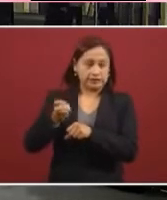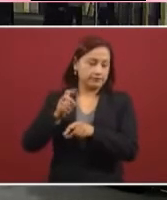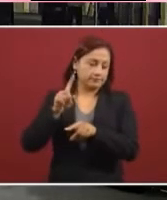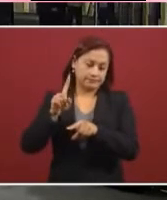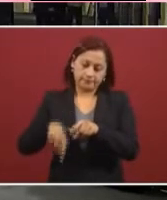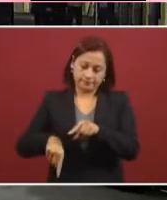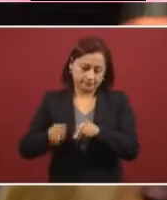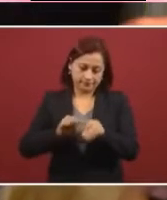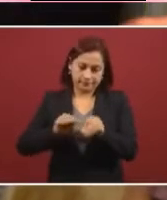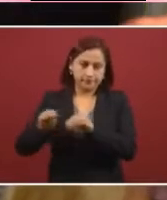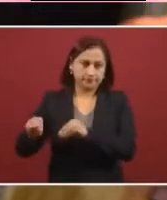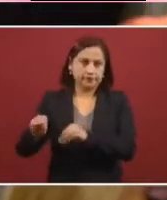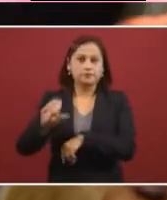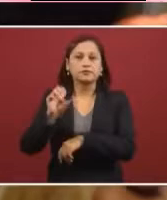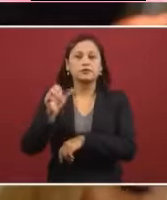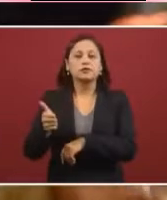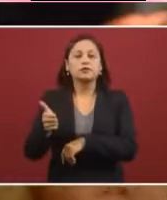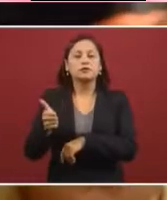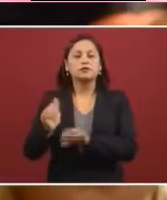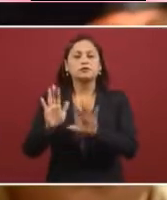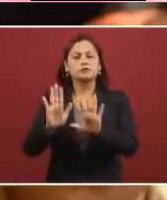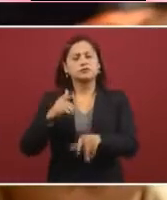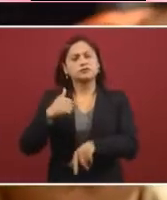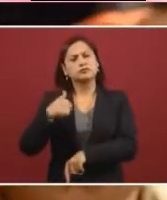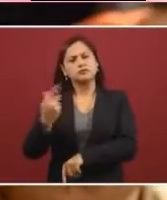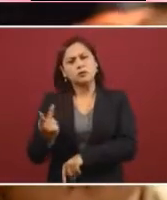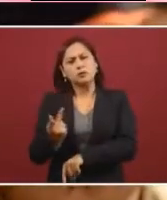this revising with